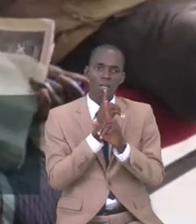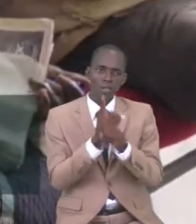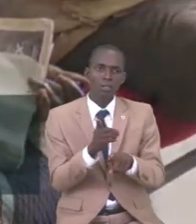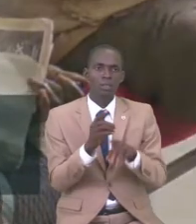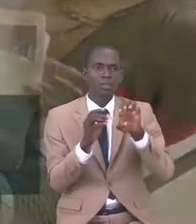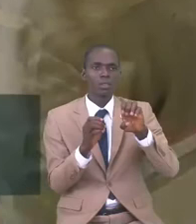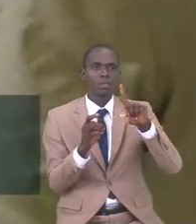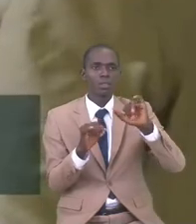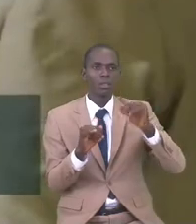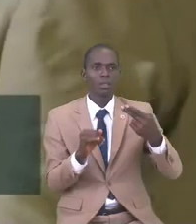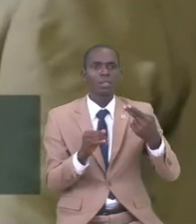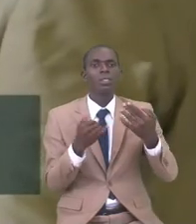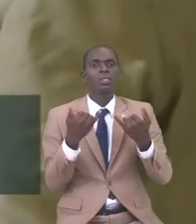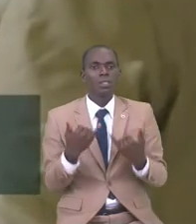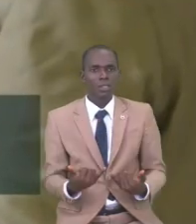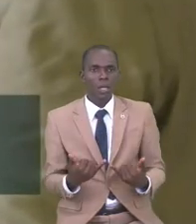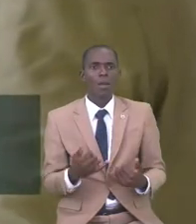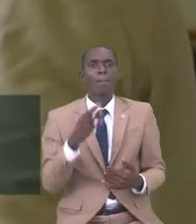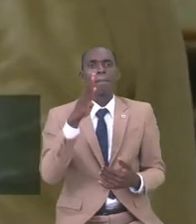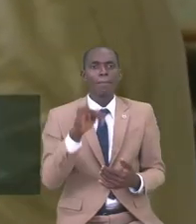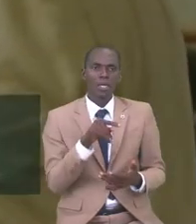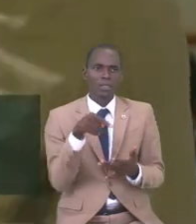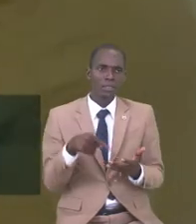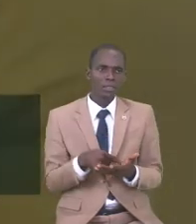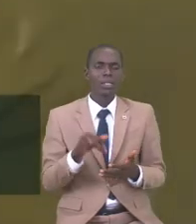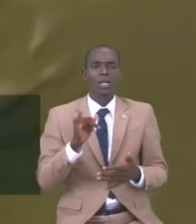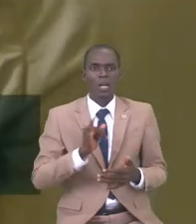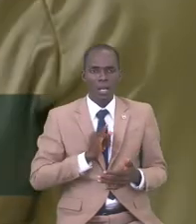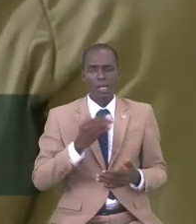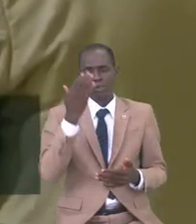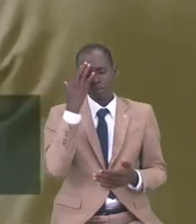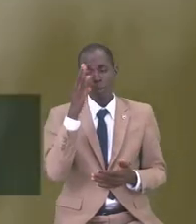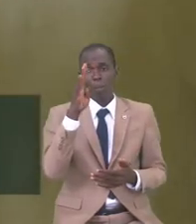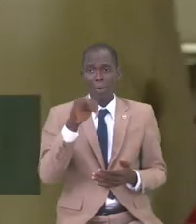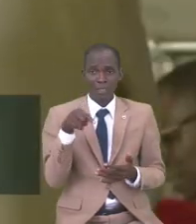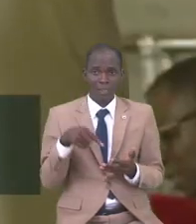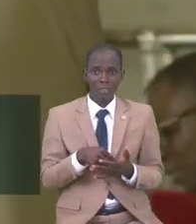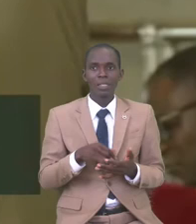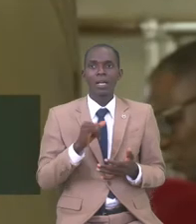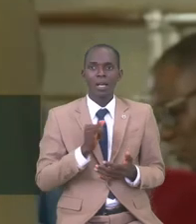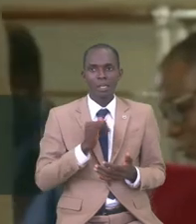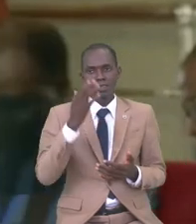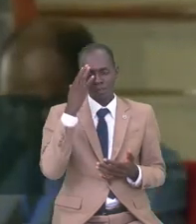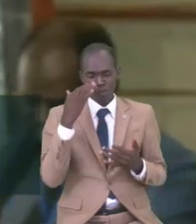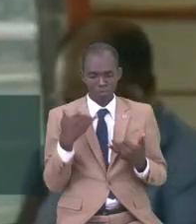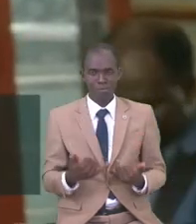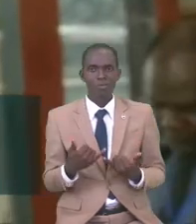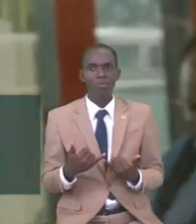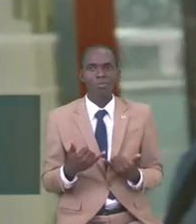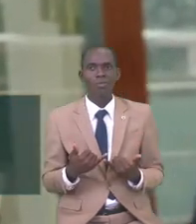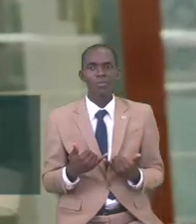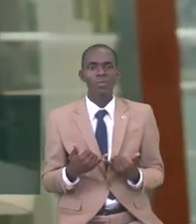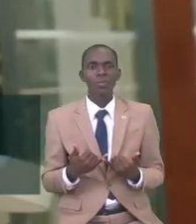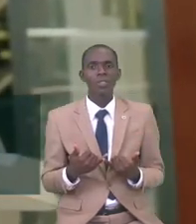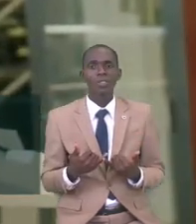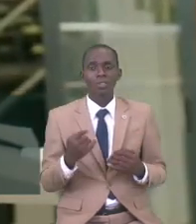Elijah, now by this I know. Now by this I know. Lord, the Lord